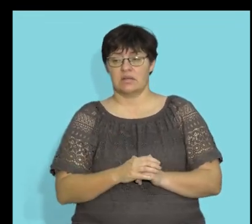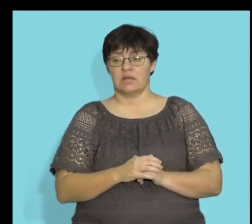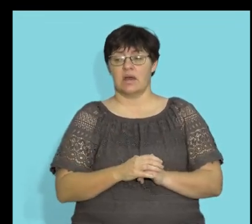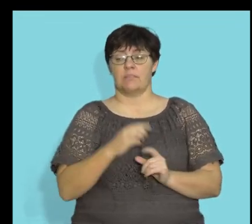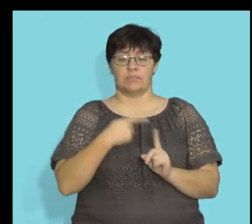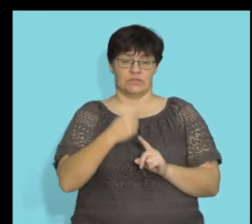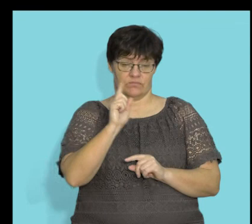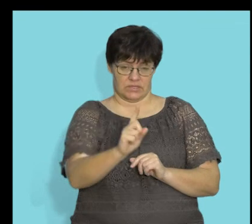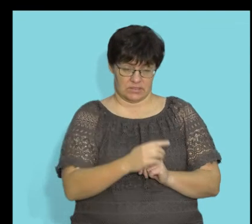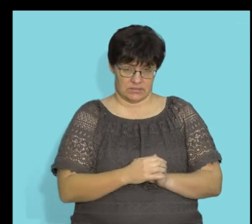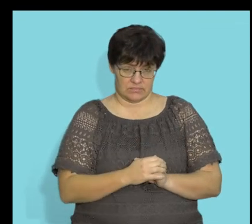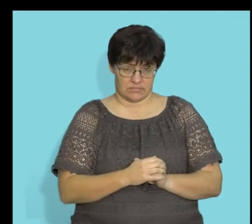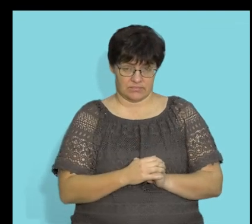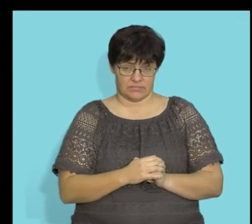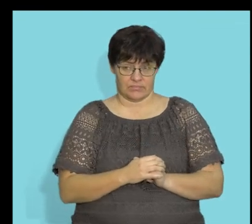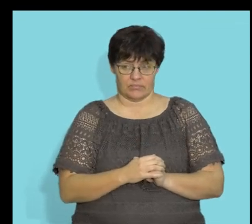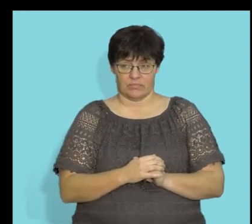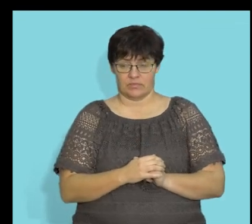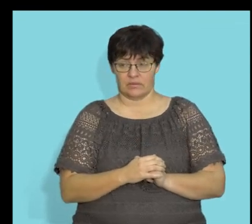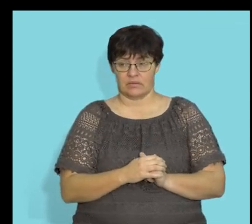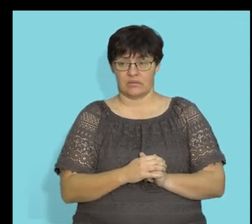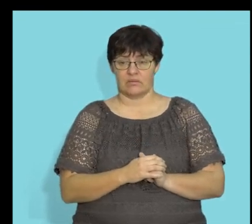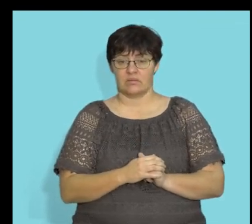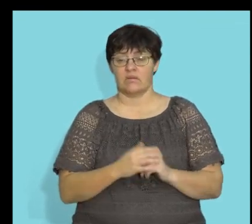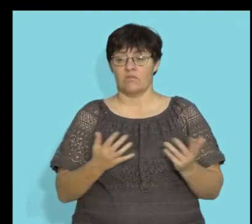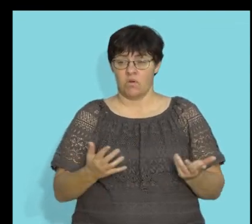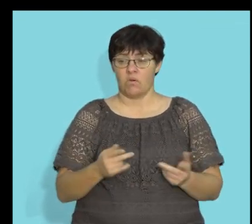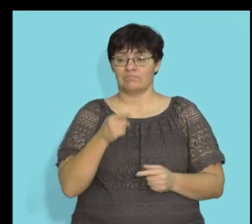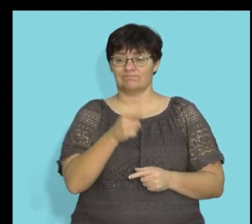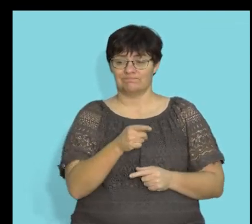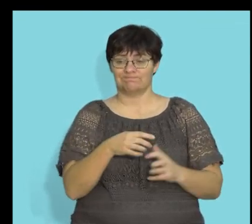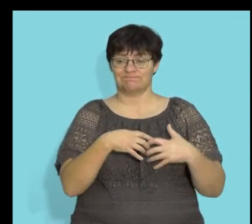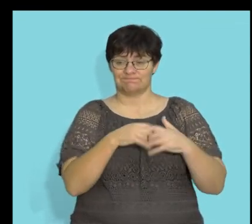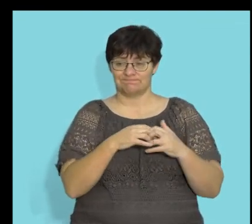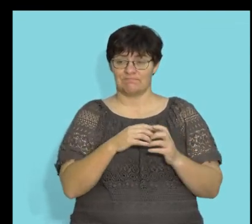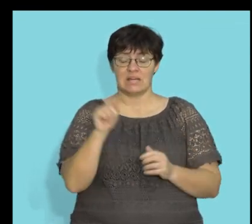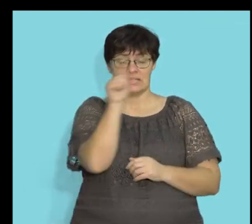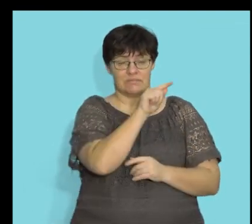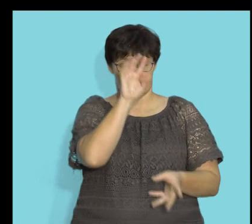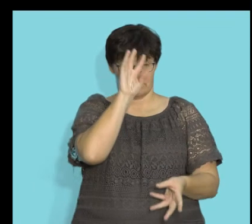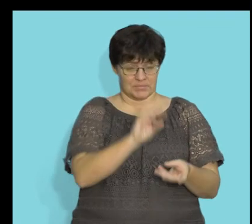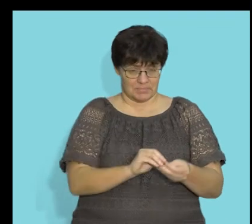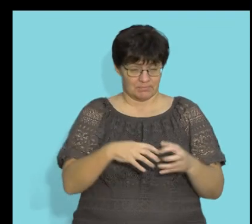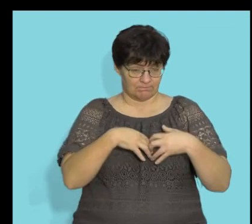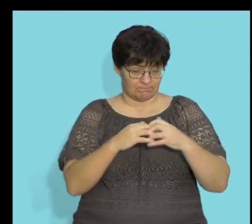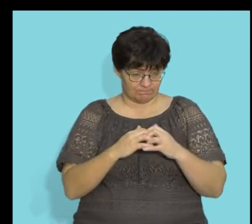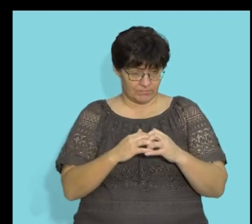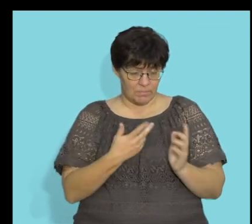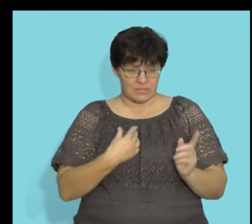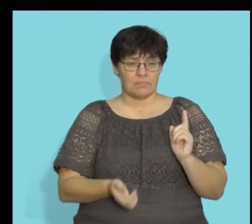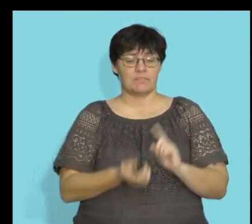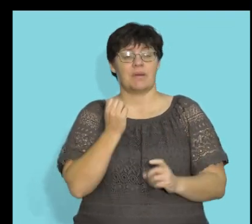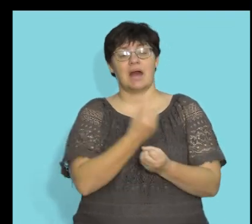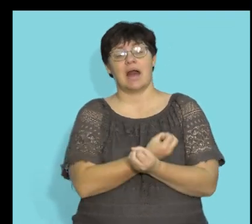positive 1. Just a reminder, for a summation involving a sigma sum, I have to